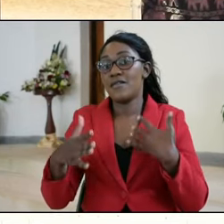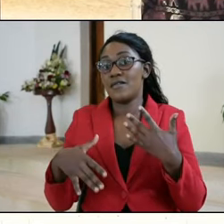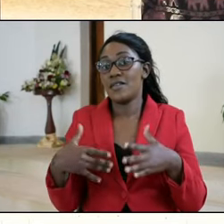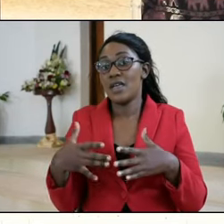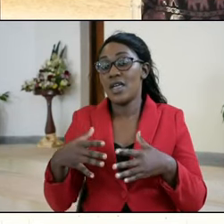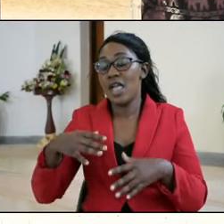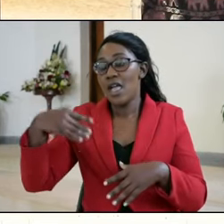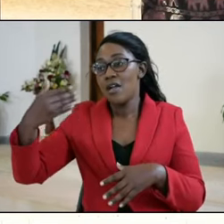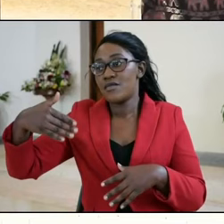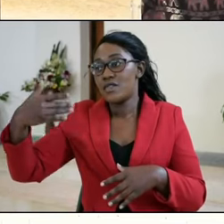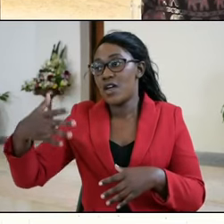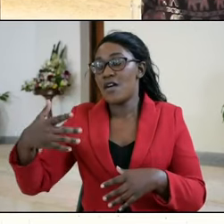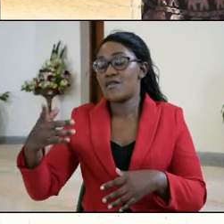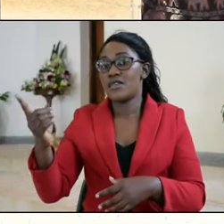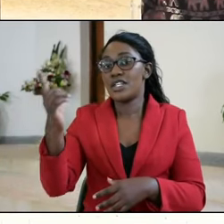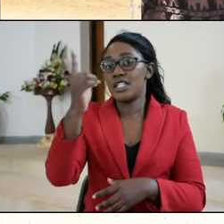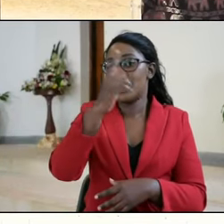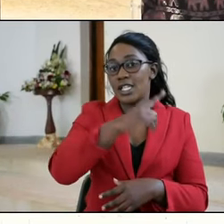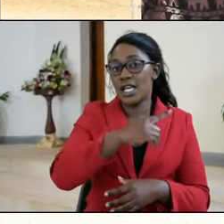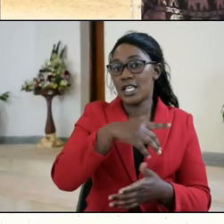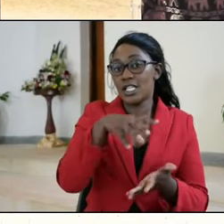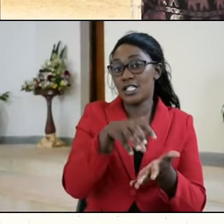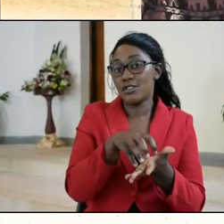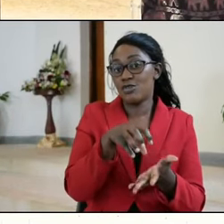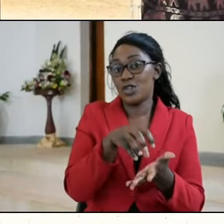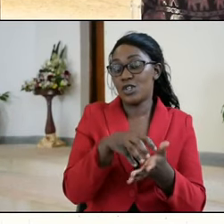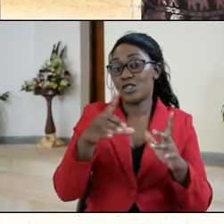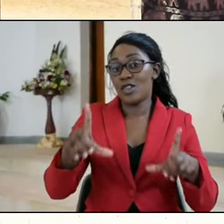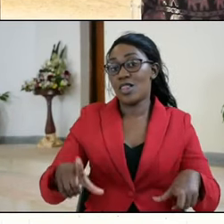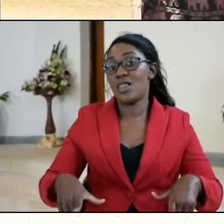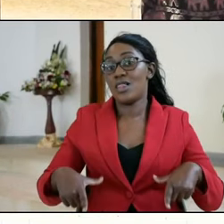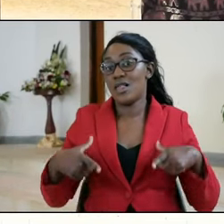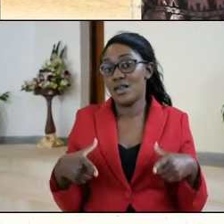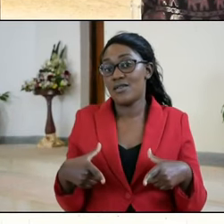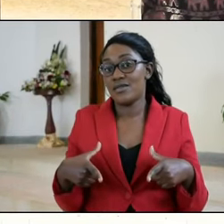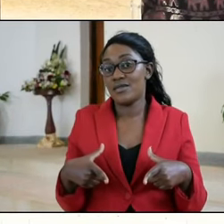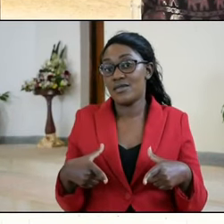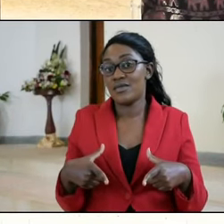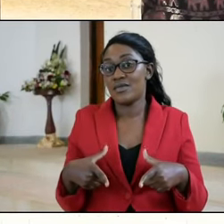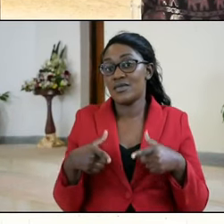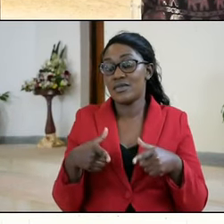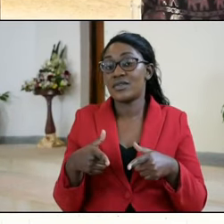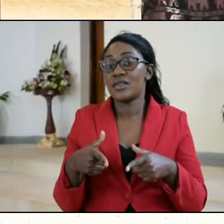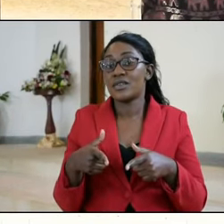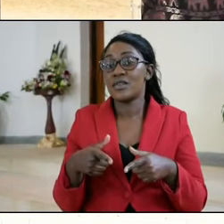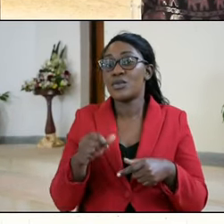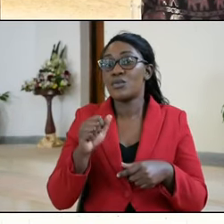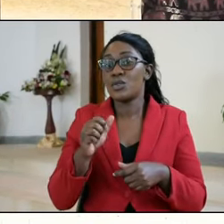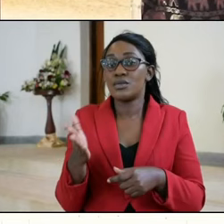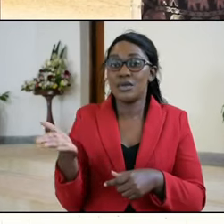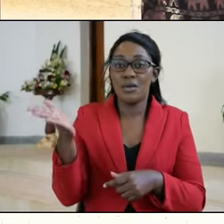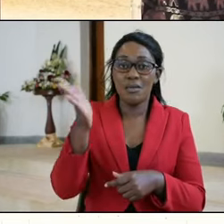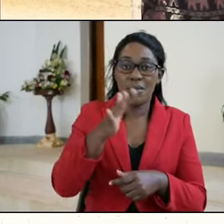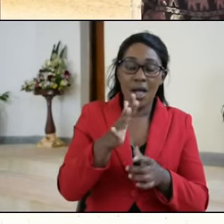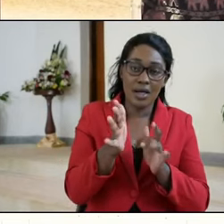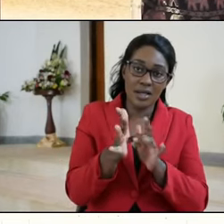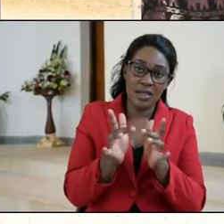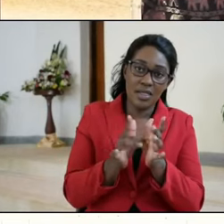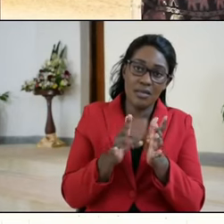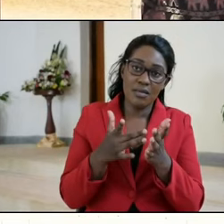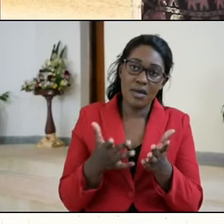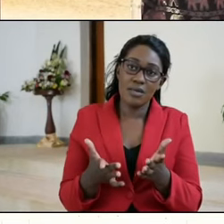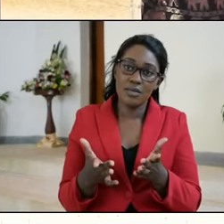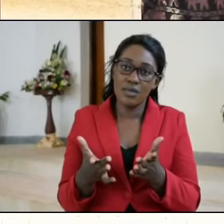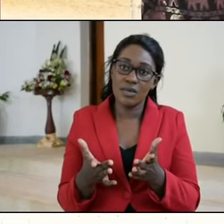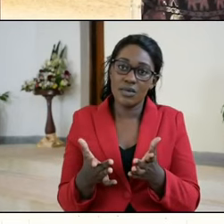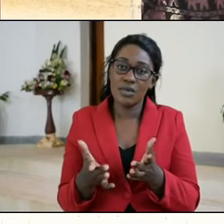everyday life situations, reverts back to the Bible, and he goes to the